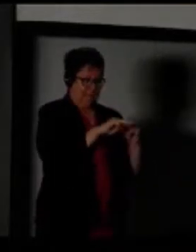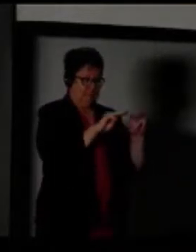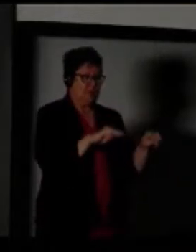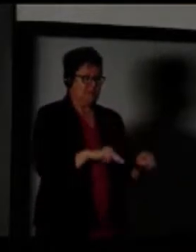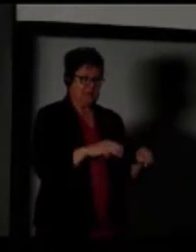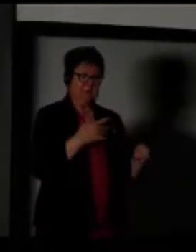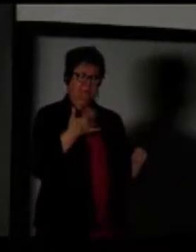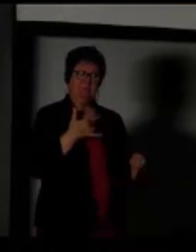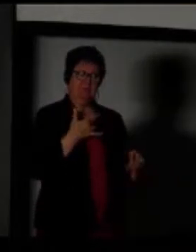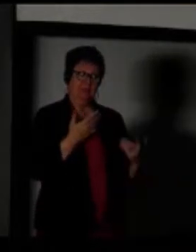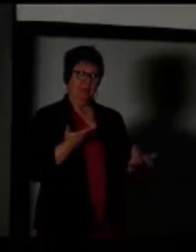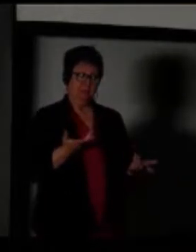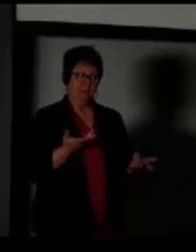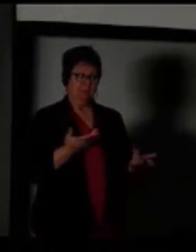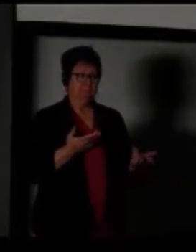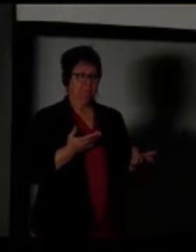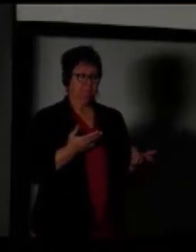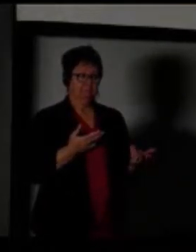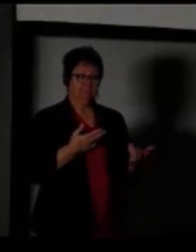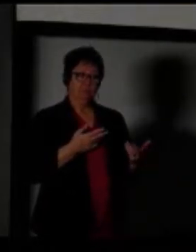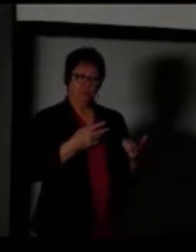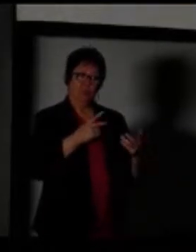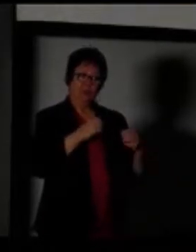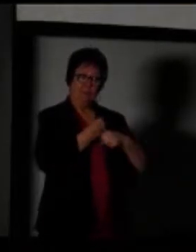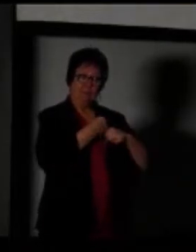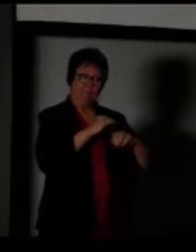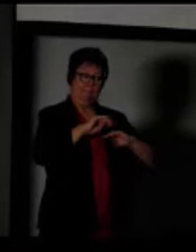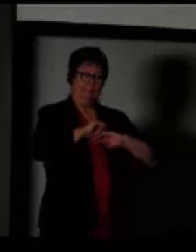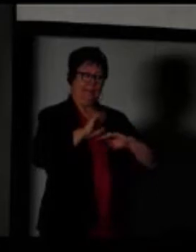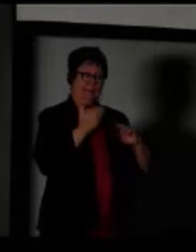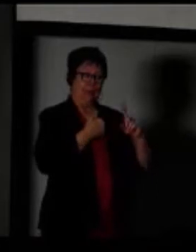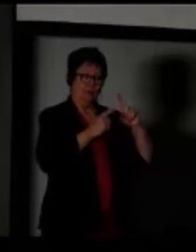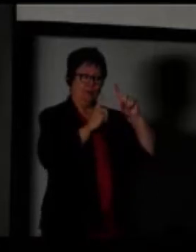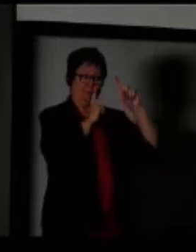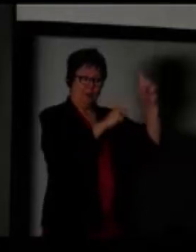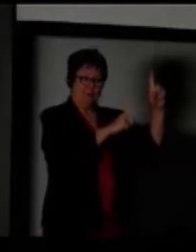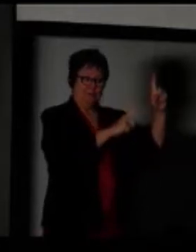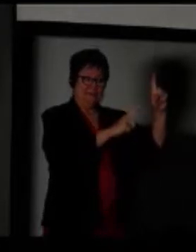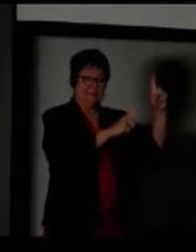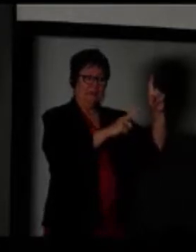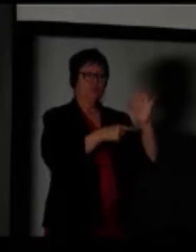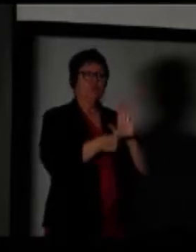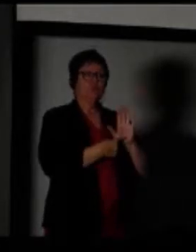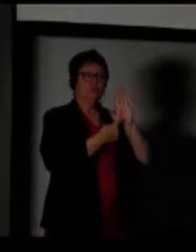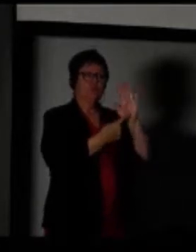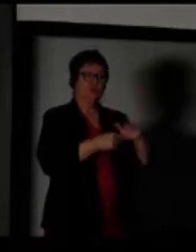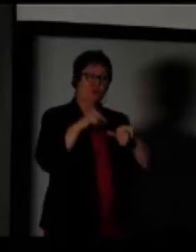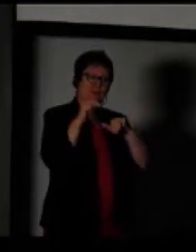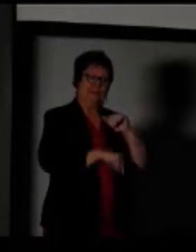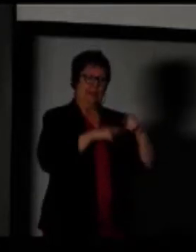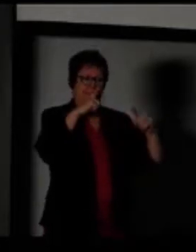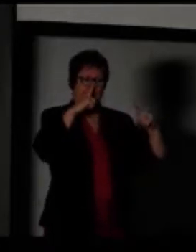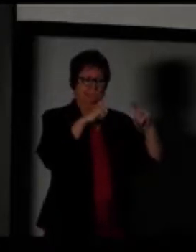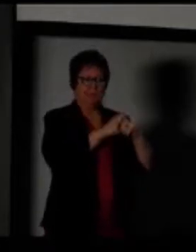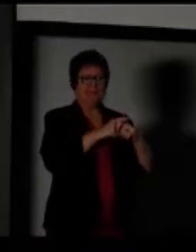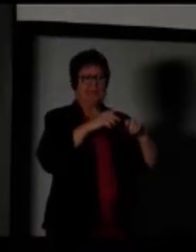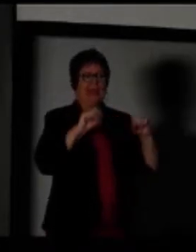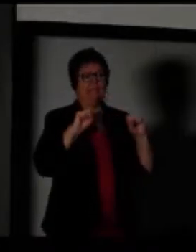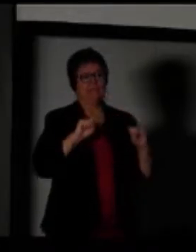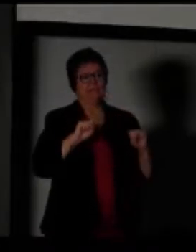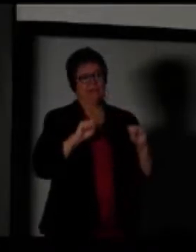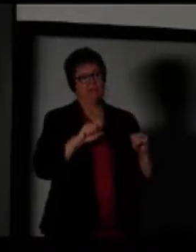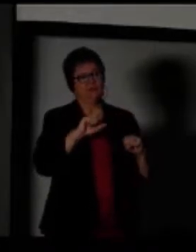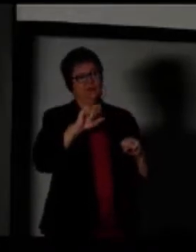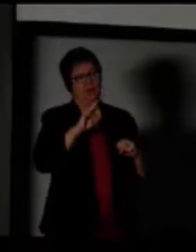up to our promise, which is to present the depth, complexity, and promise of the American experience through an African